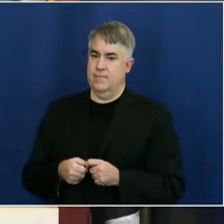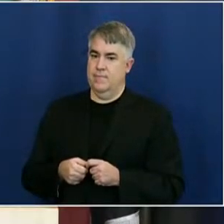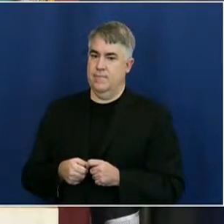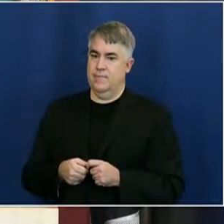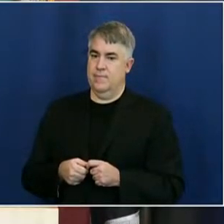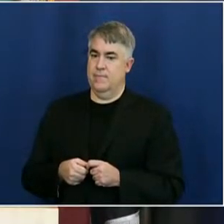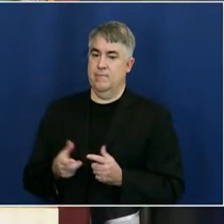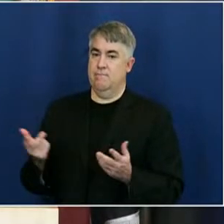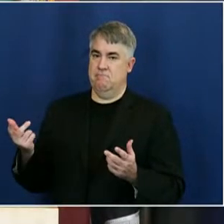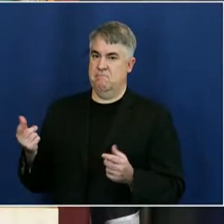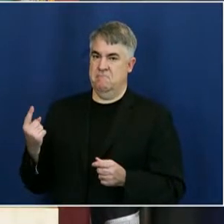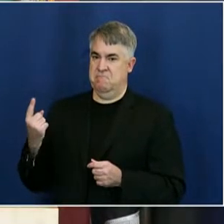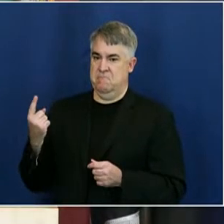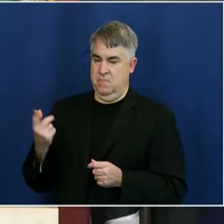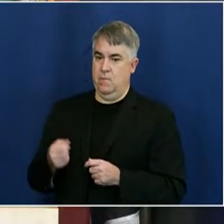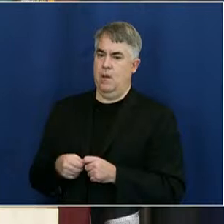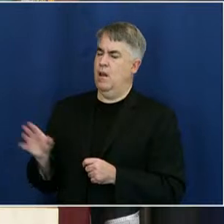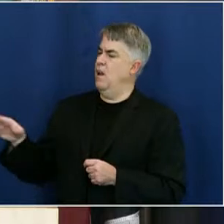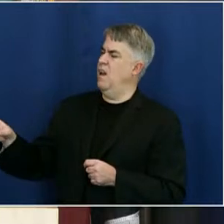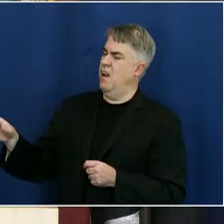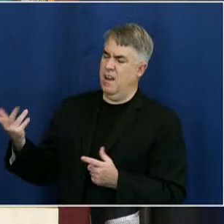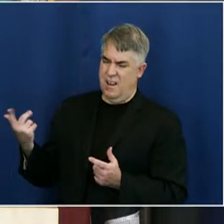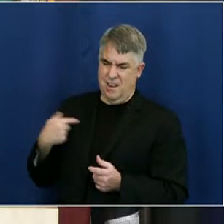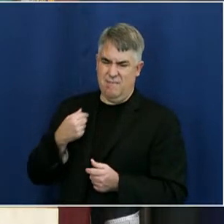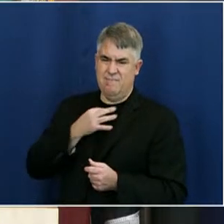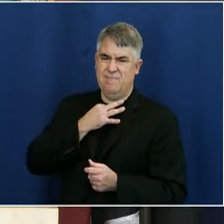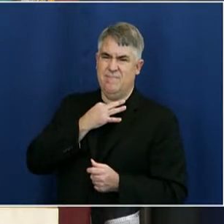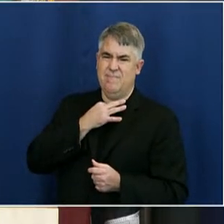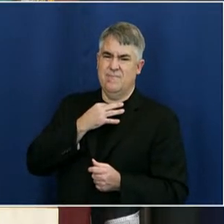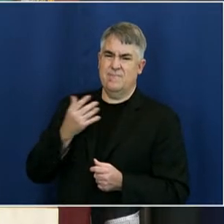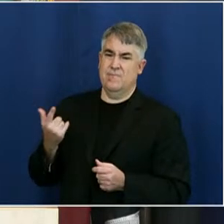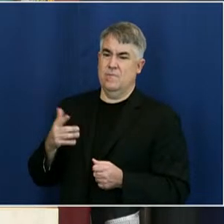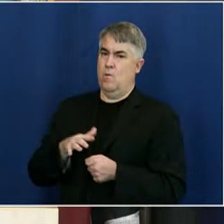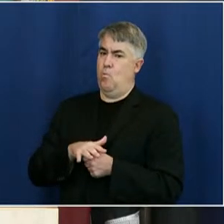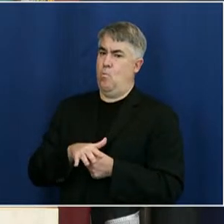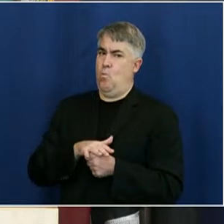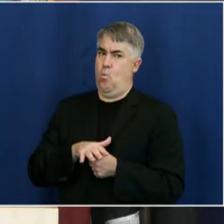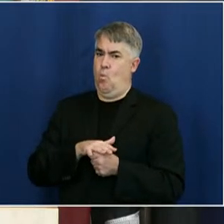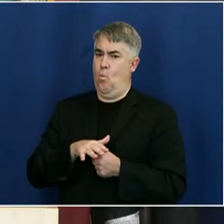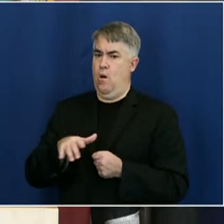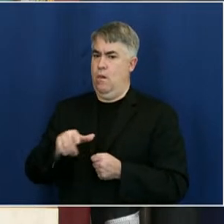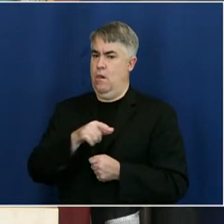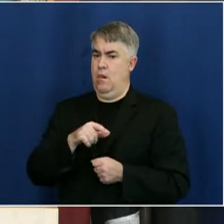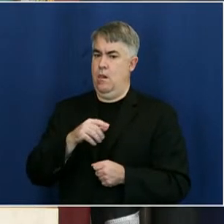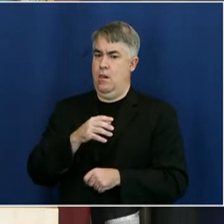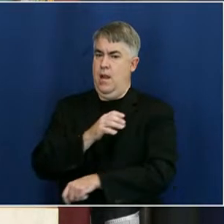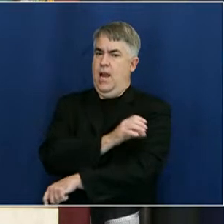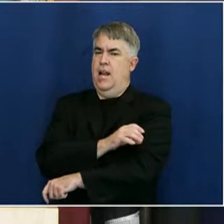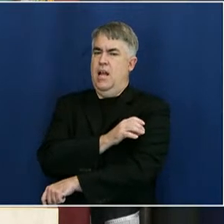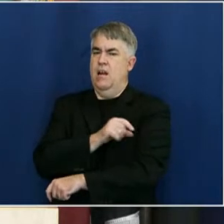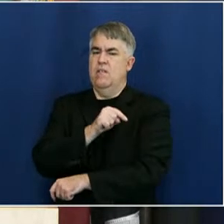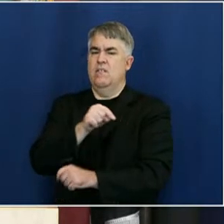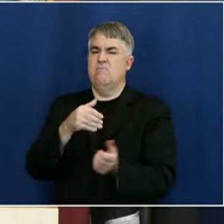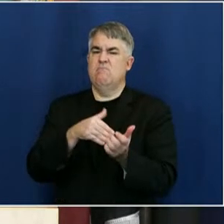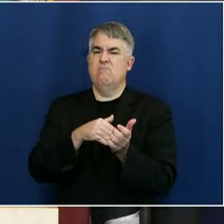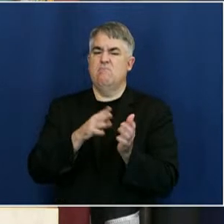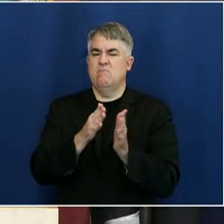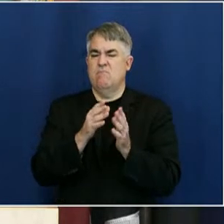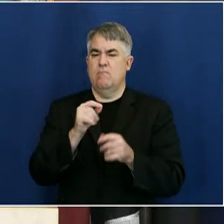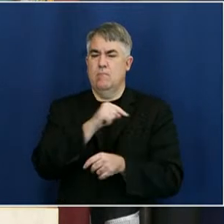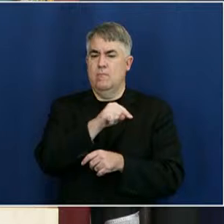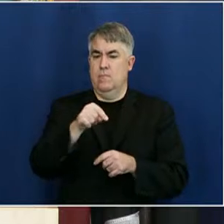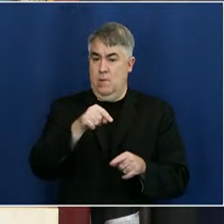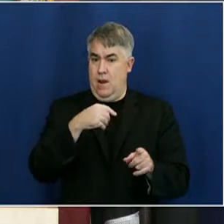Tijuana. She asks, will local clinics who serve low-income and immigrant refugee populations be included in the plan